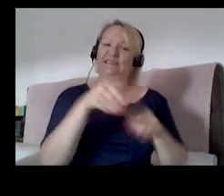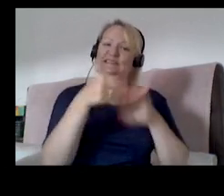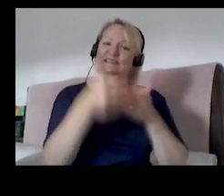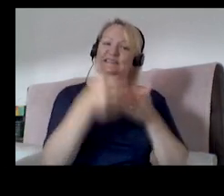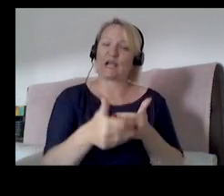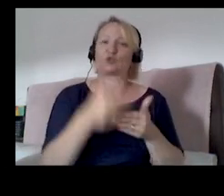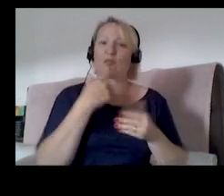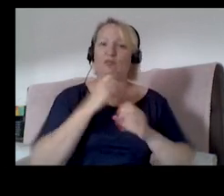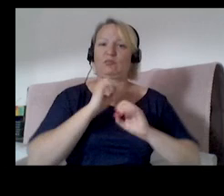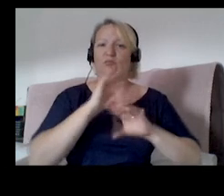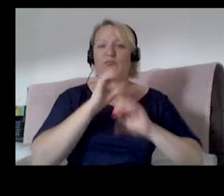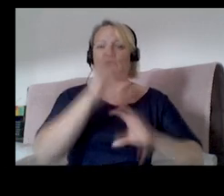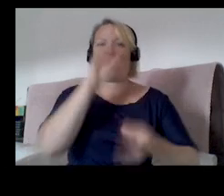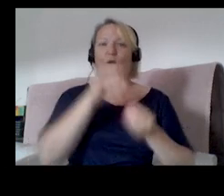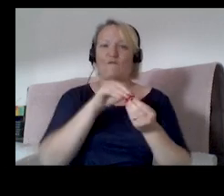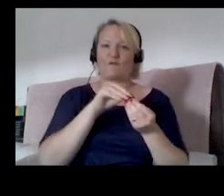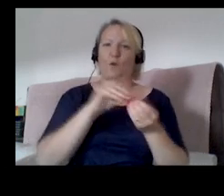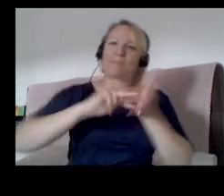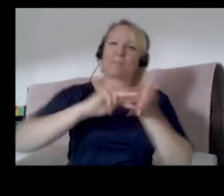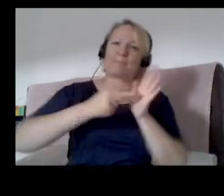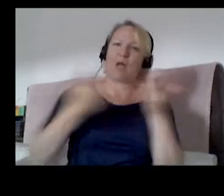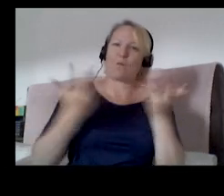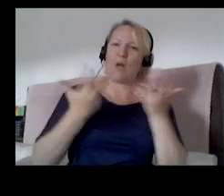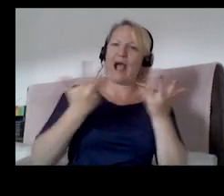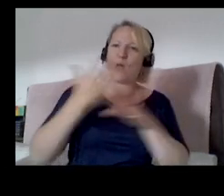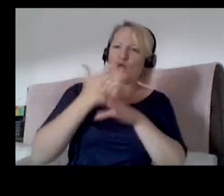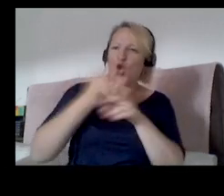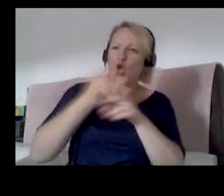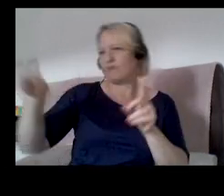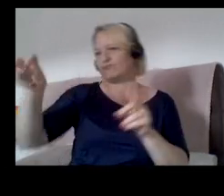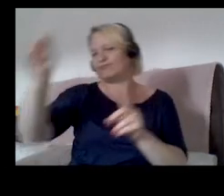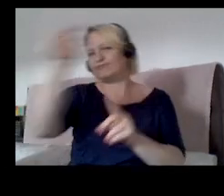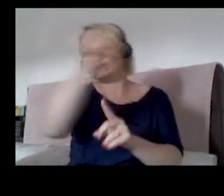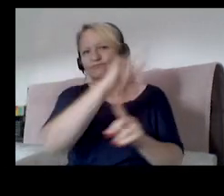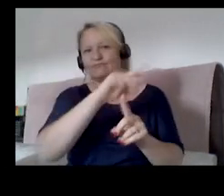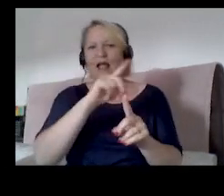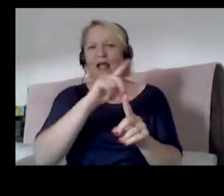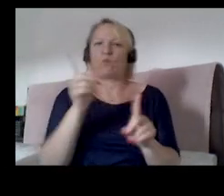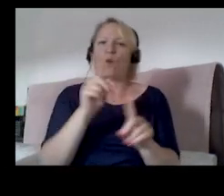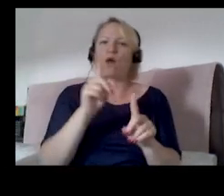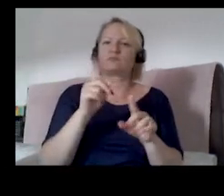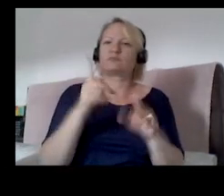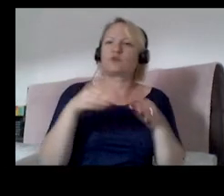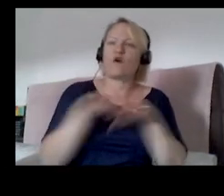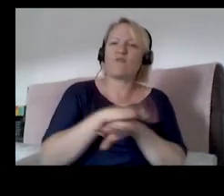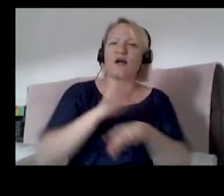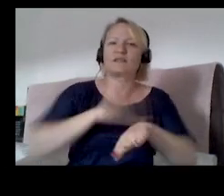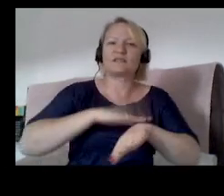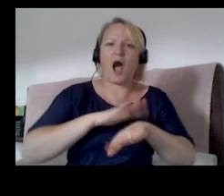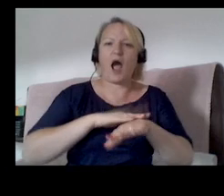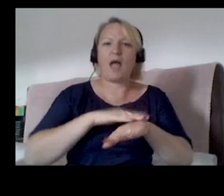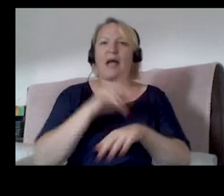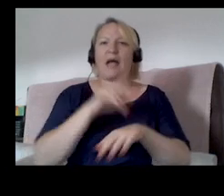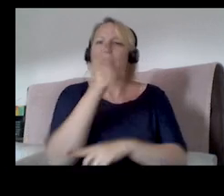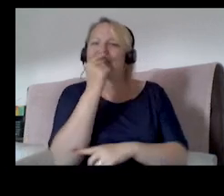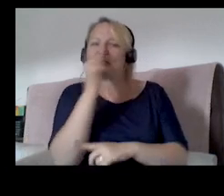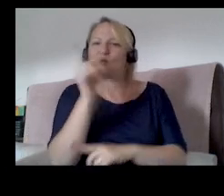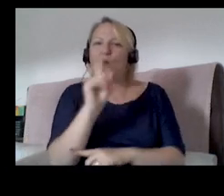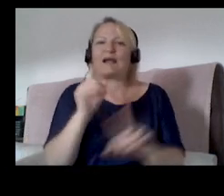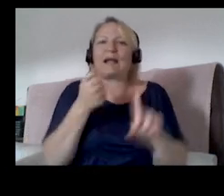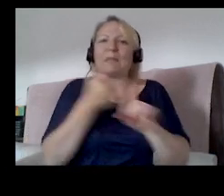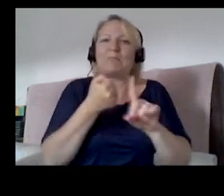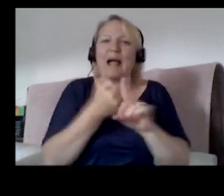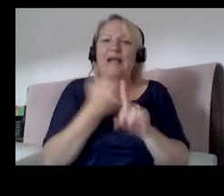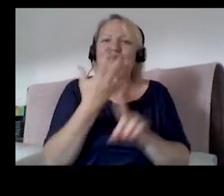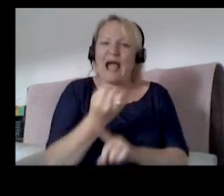environment. In this section, we're going to give you an overview of where we plan to be working in your area and cover the sequence and timing of the